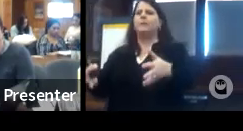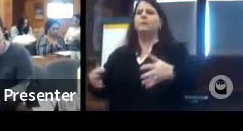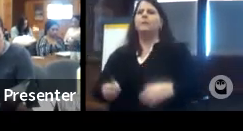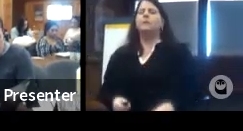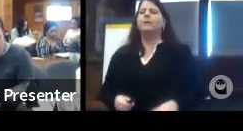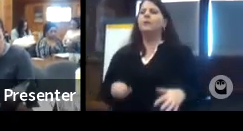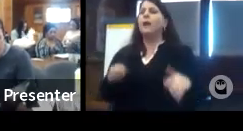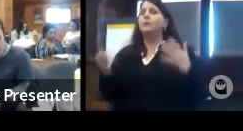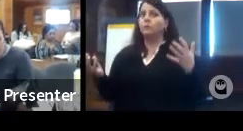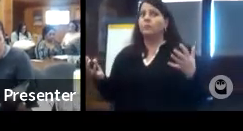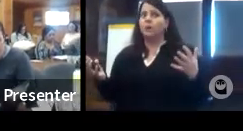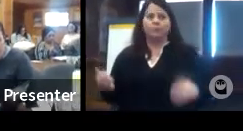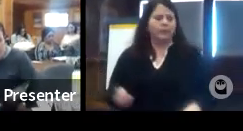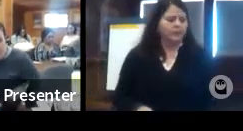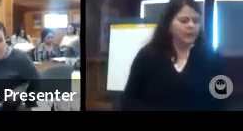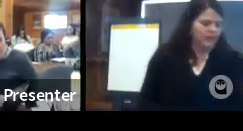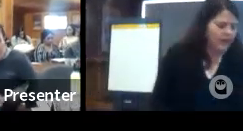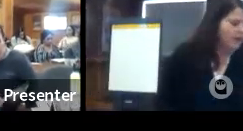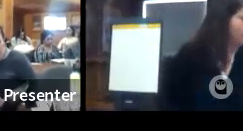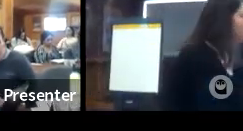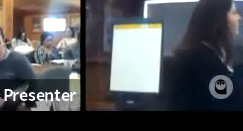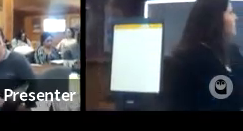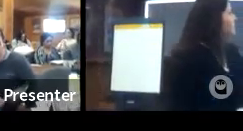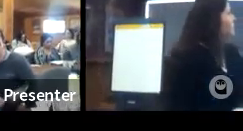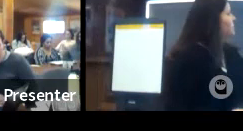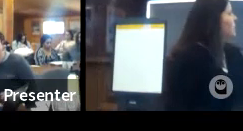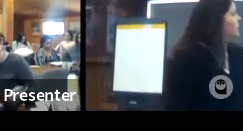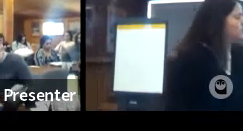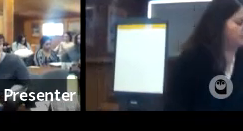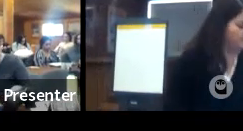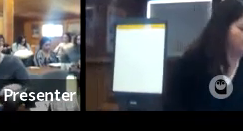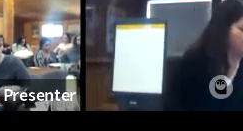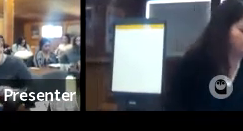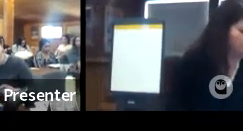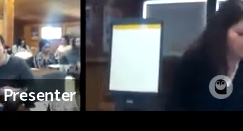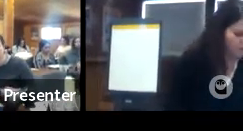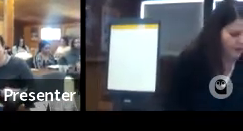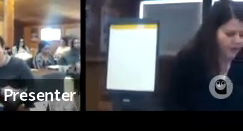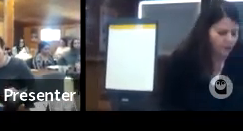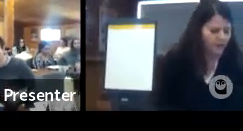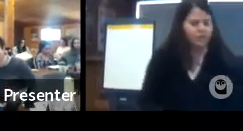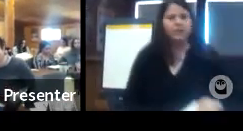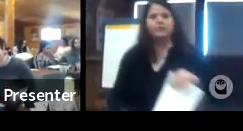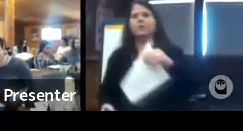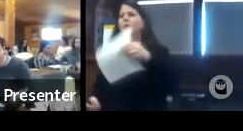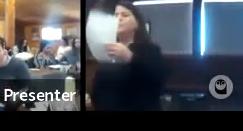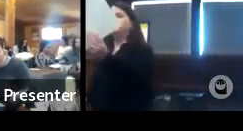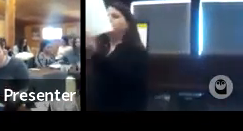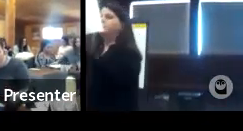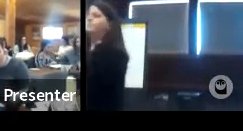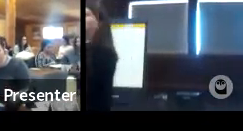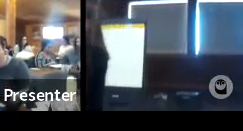of opinion, right? They're not actually going to be arguing. I've also got qualifying questions.